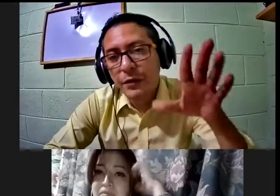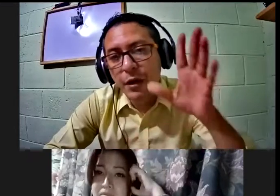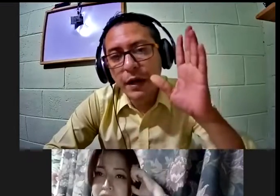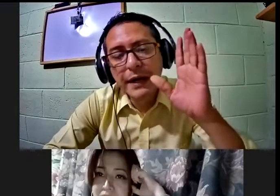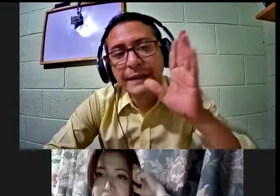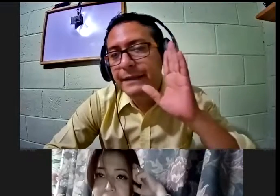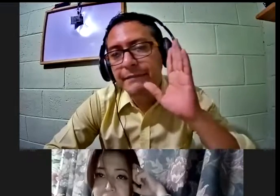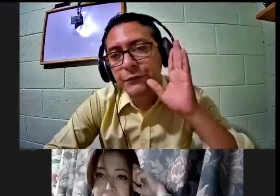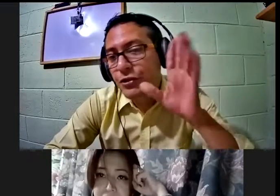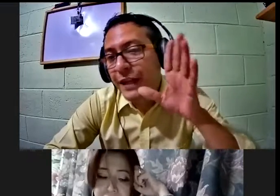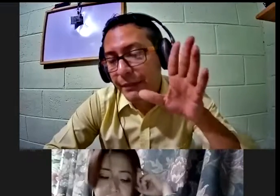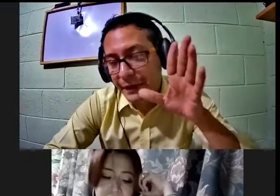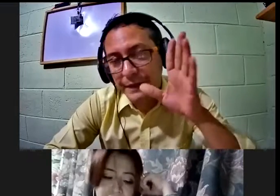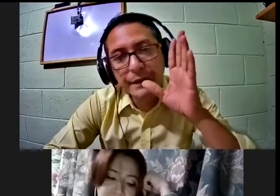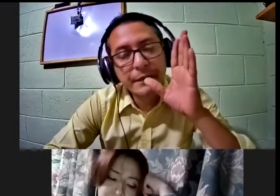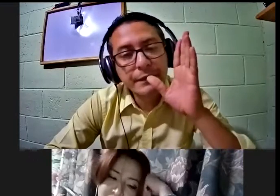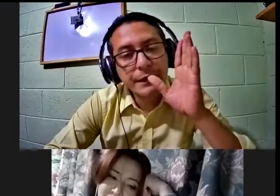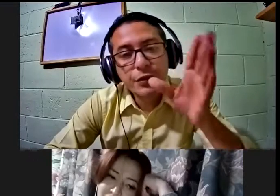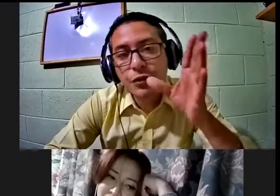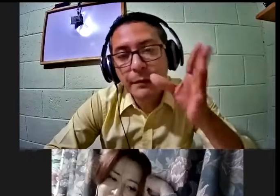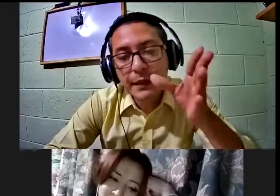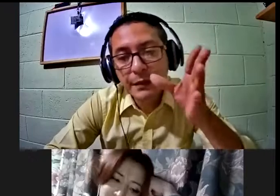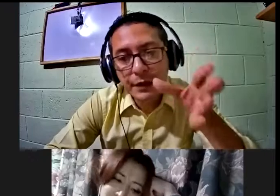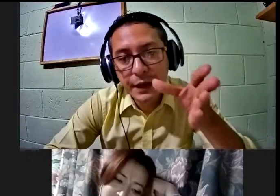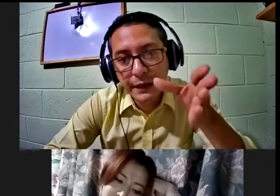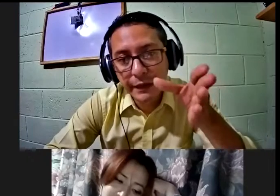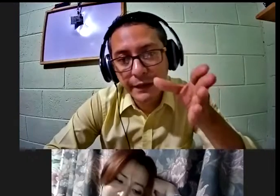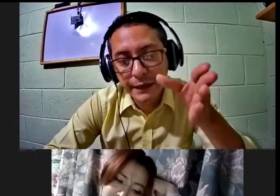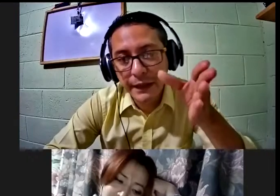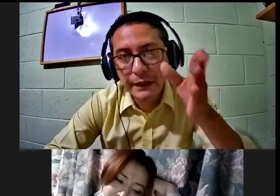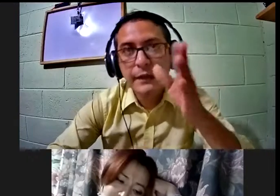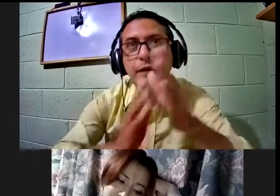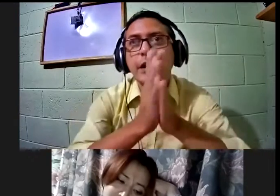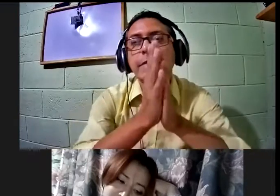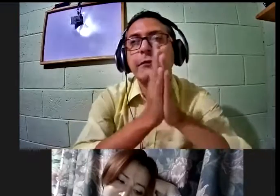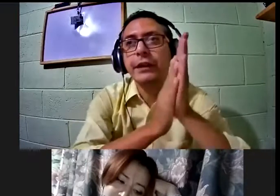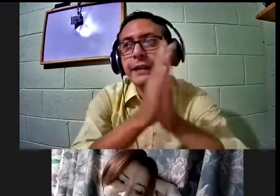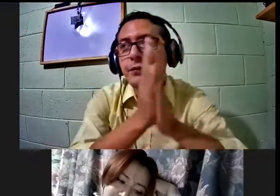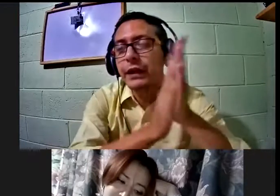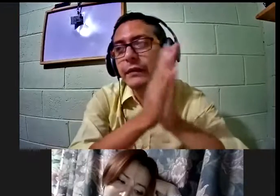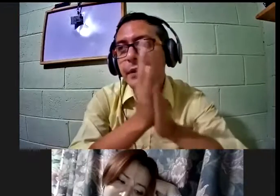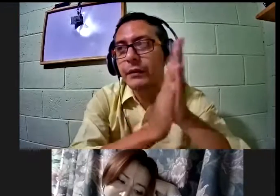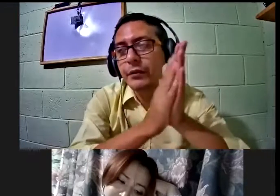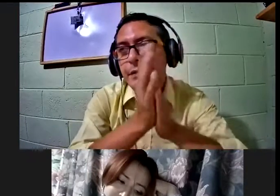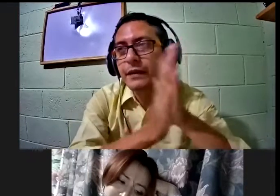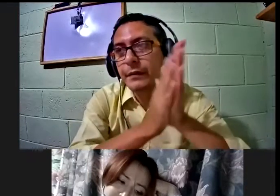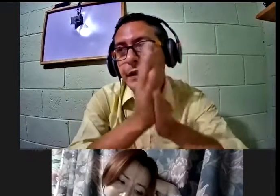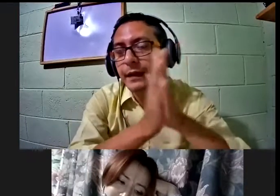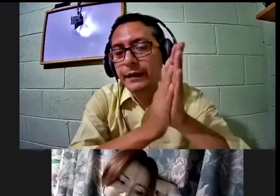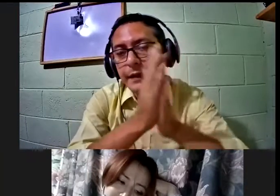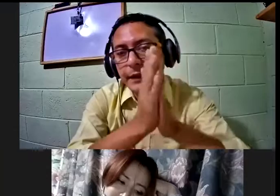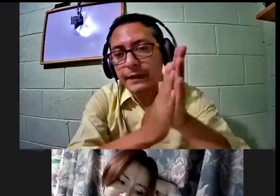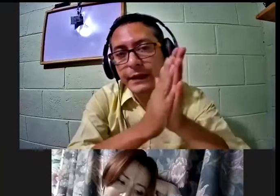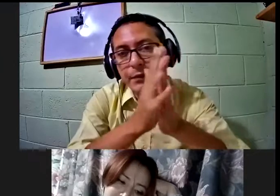okay. I want to know are just the activities. Si no, solamente menciona las actividades. Like, okay, for next week, para la próxima